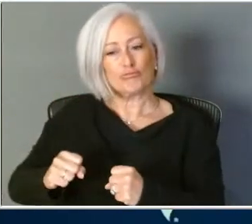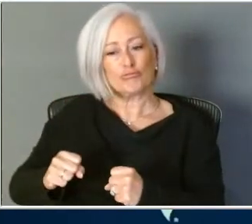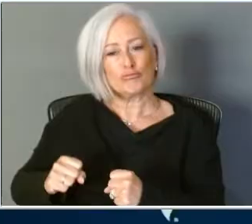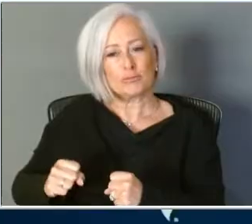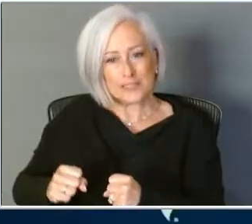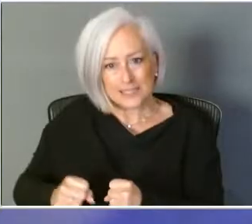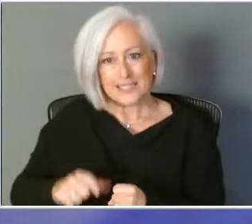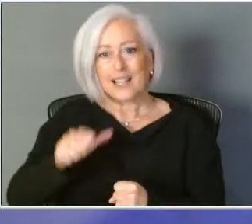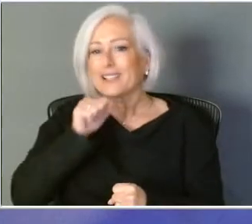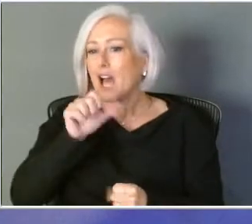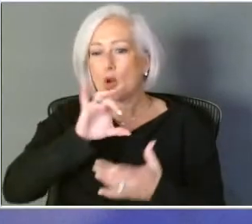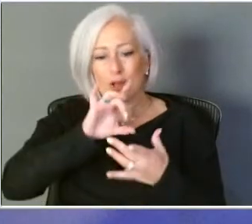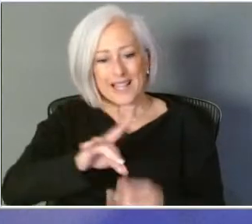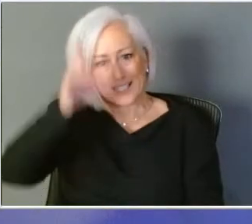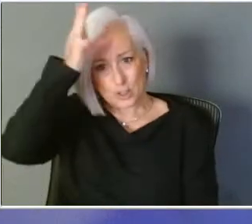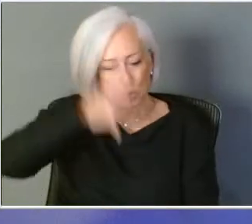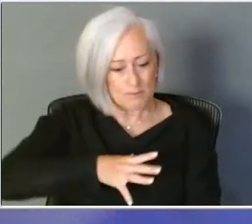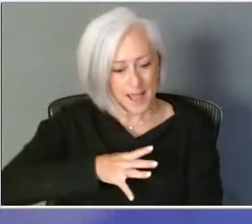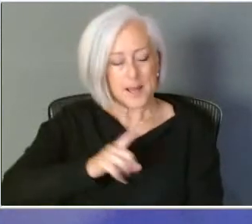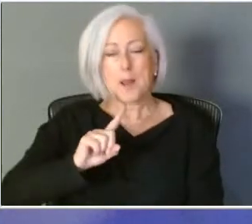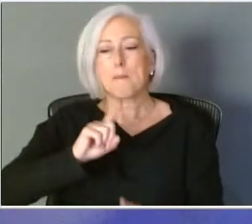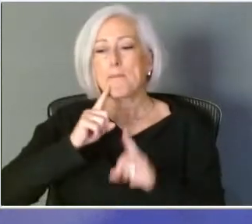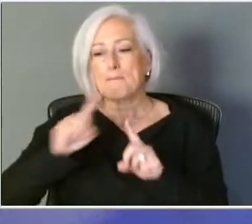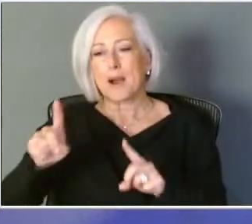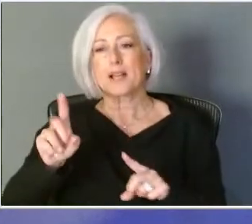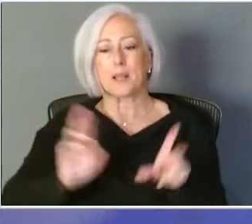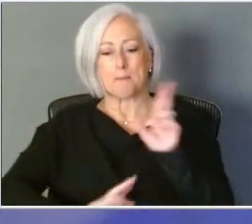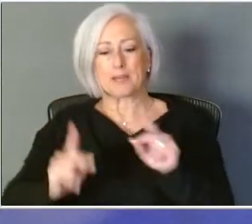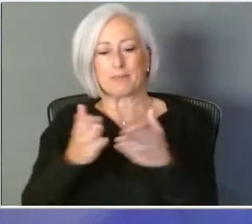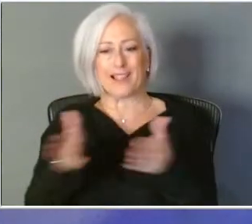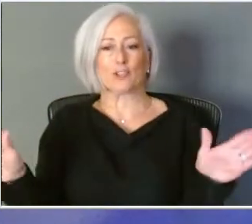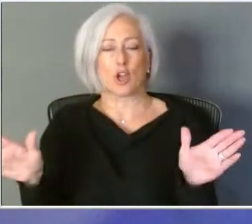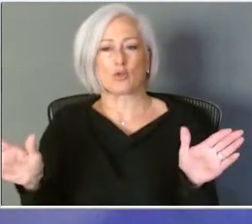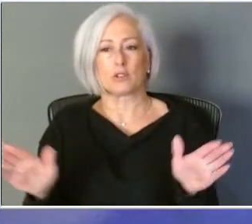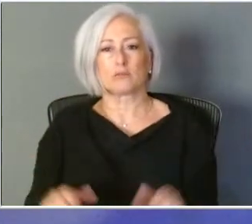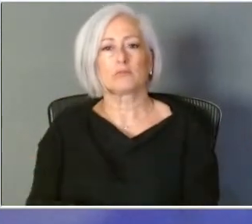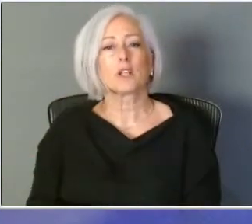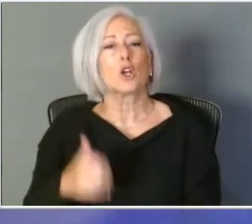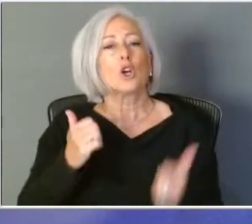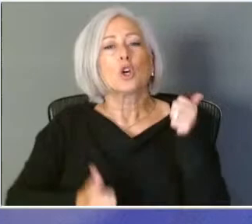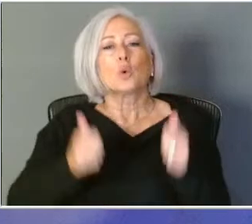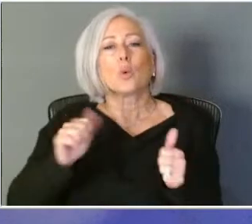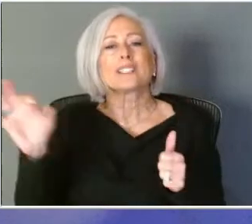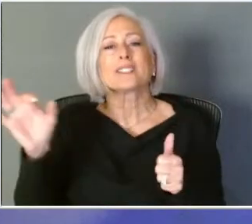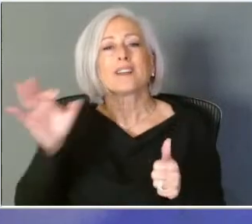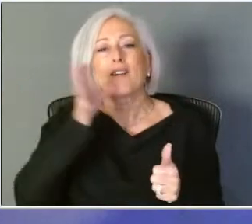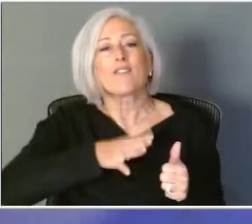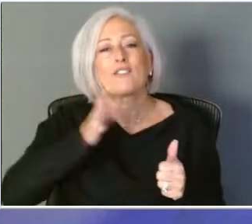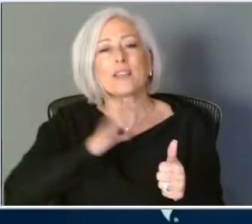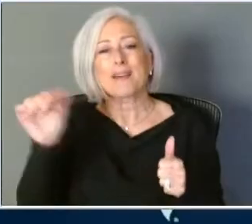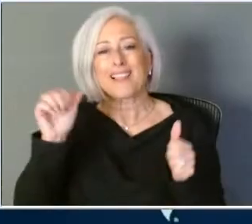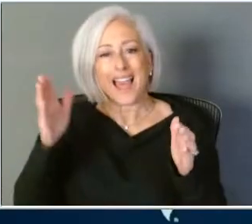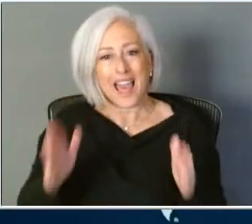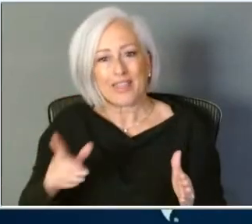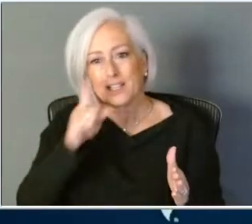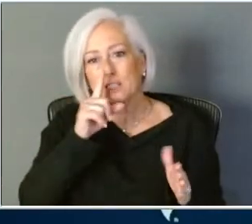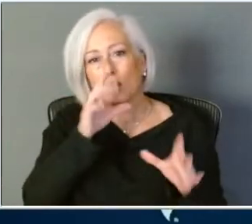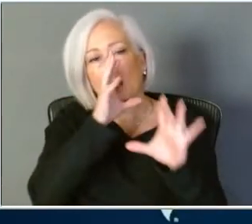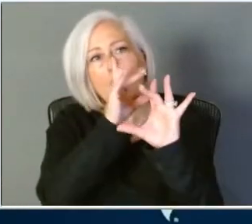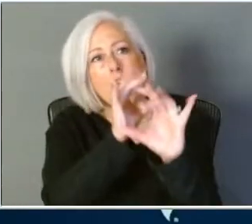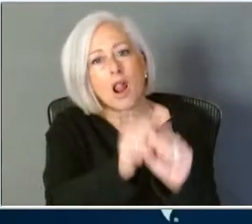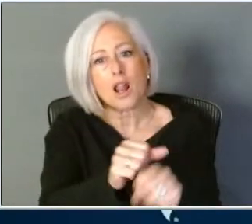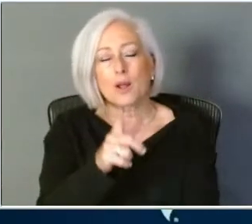trait. Okay, my question for both of you is, which female athletes did you grow up admiring? 1996, the